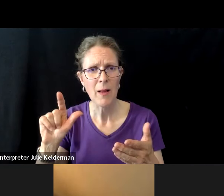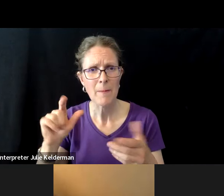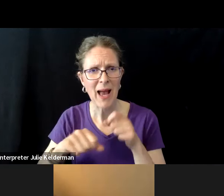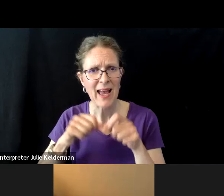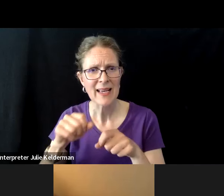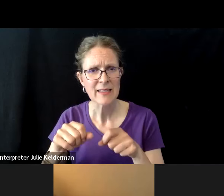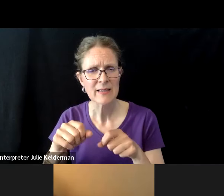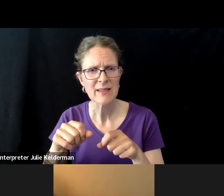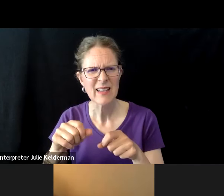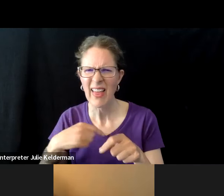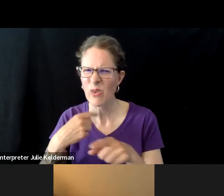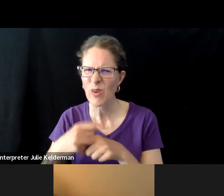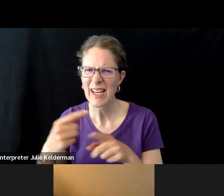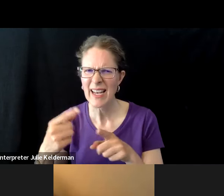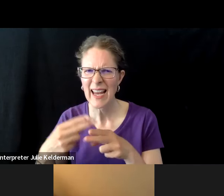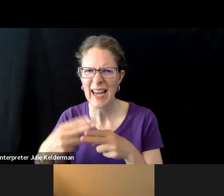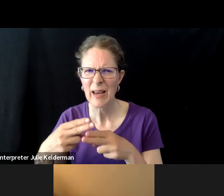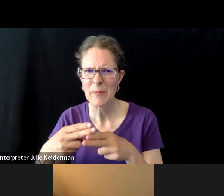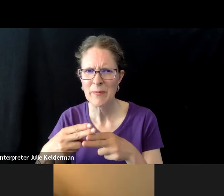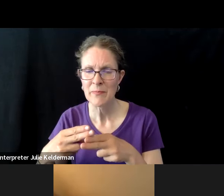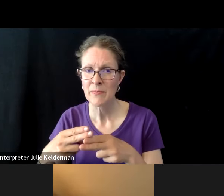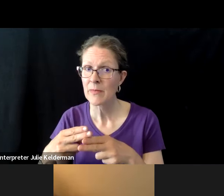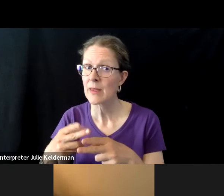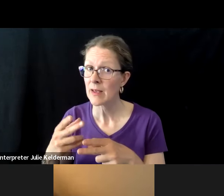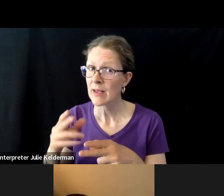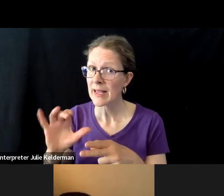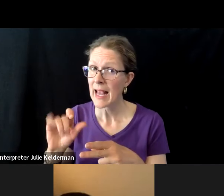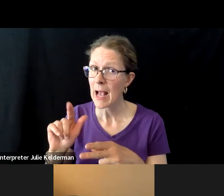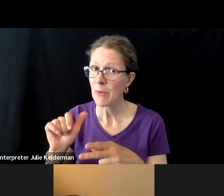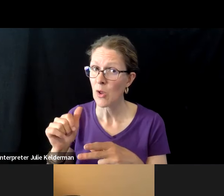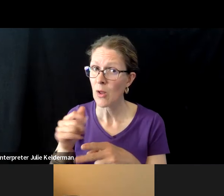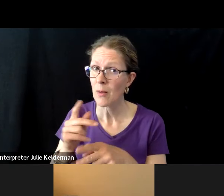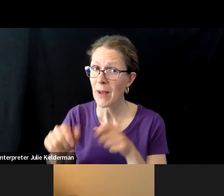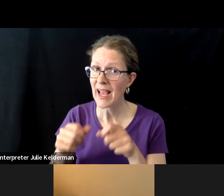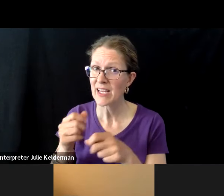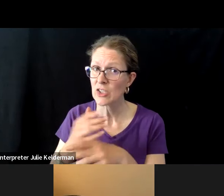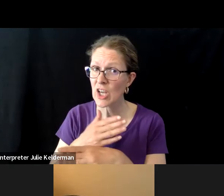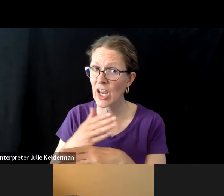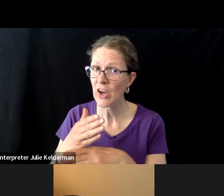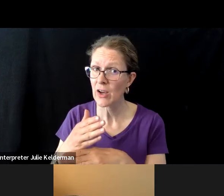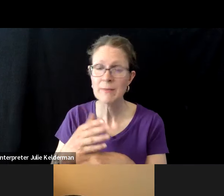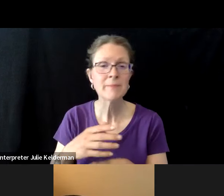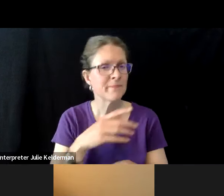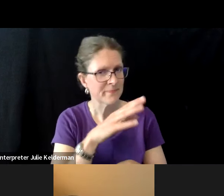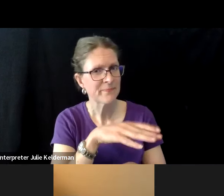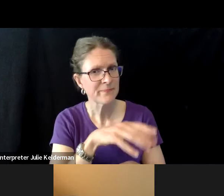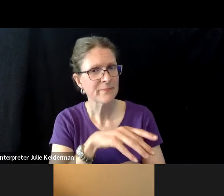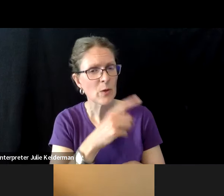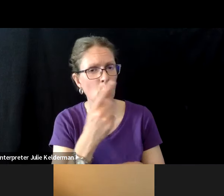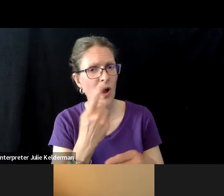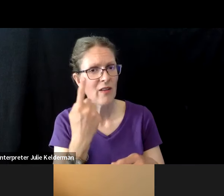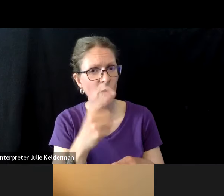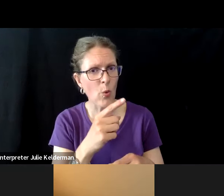Is that the right name for it, Kevin? Capital bike share? Huh? Capital bike share, is that? Exactly, one for capital bike share, as